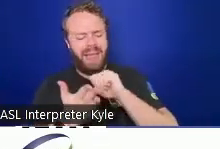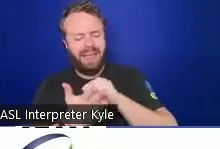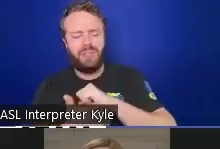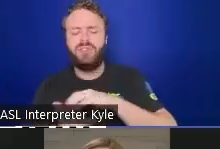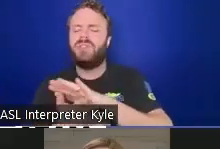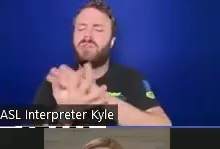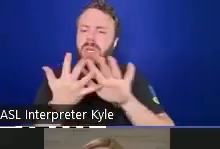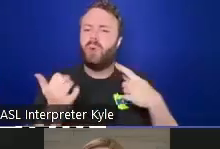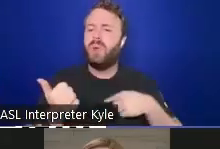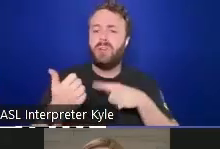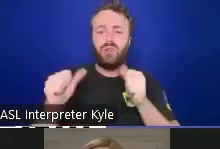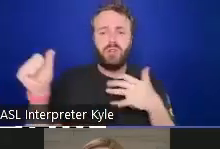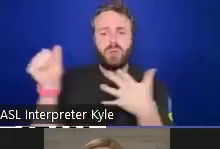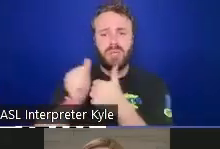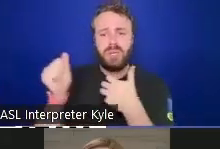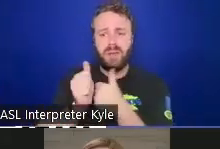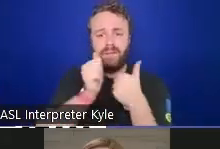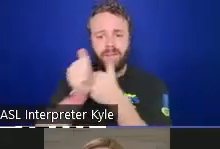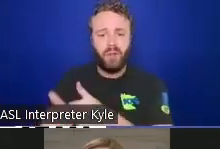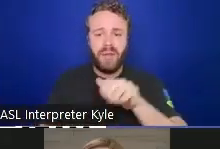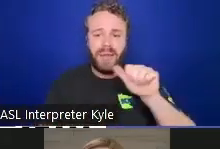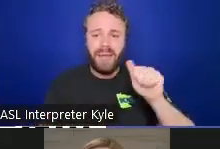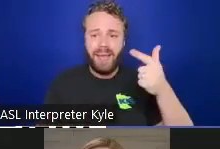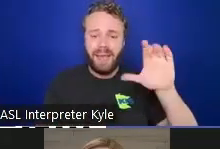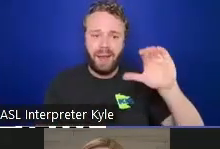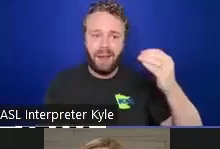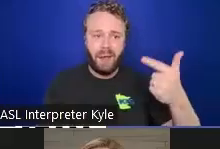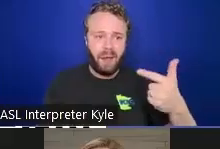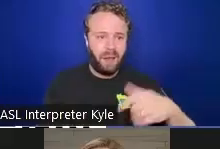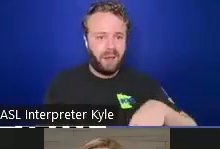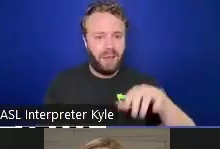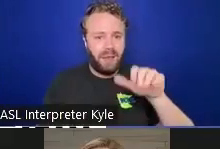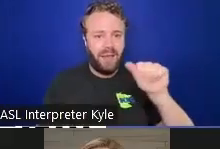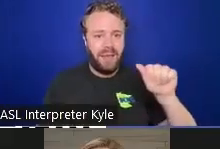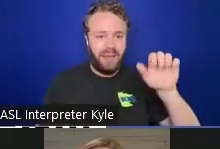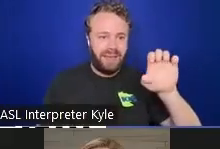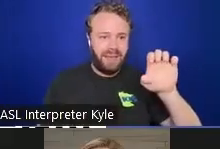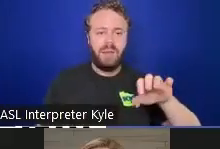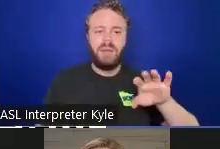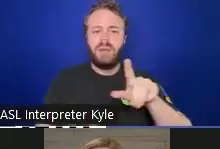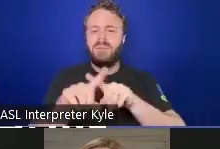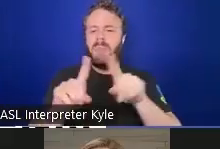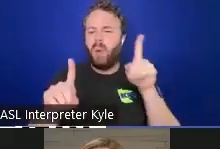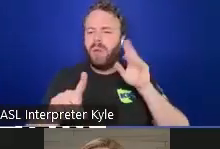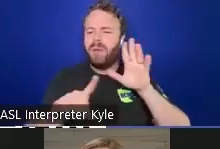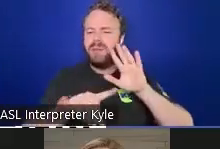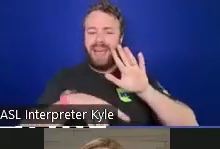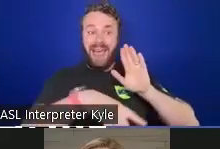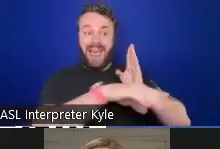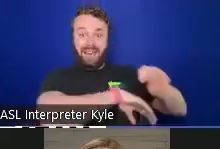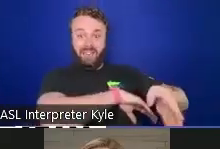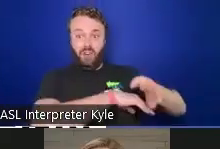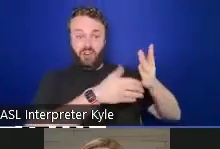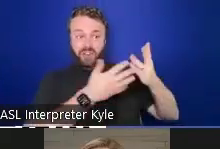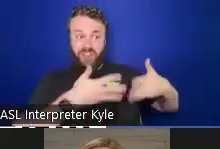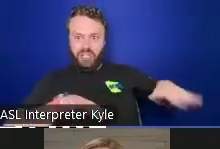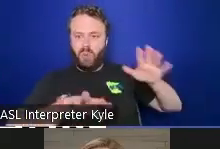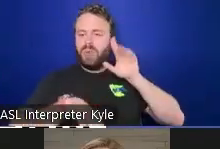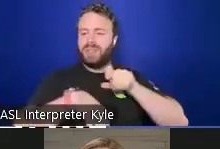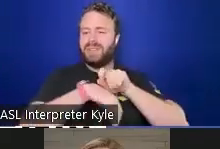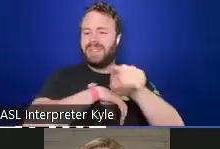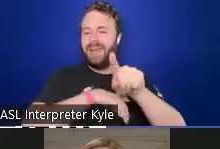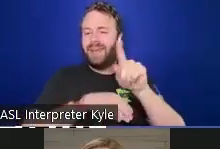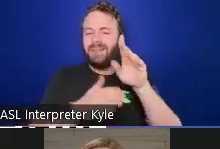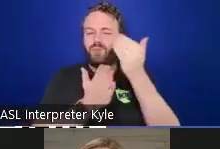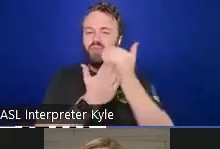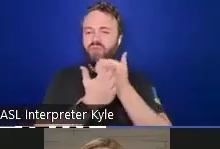from ACOG and AAP, but we'll send over in afterwards. But I think they go well in tandem